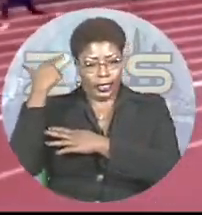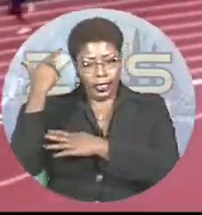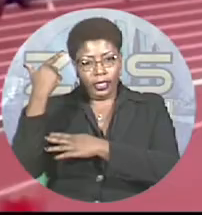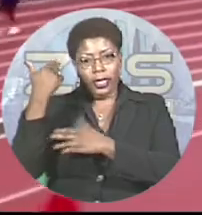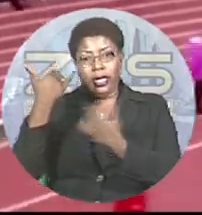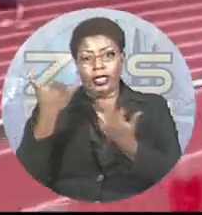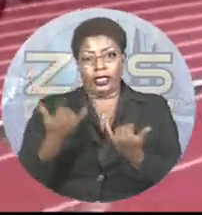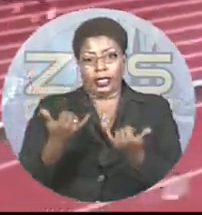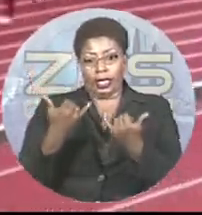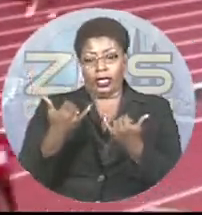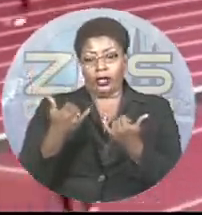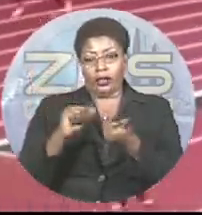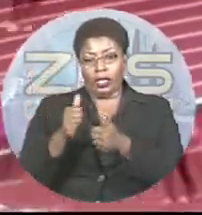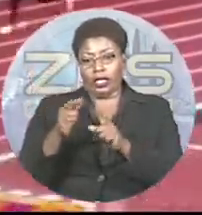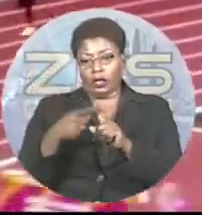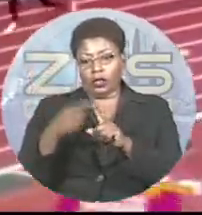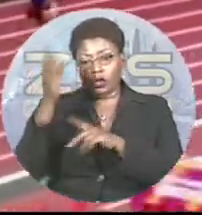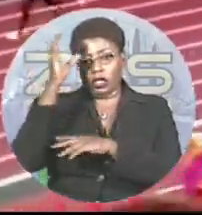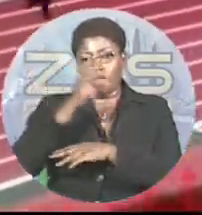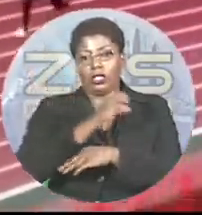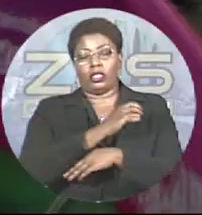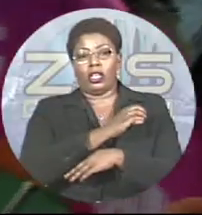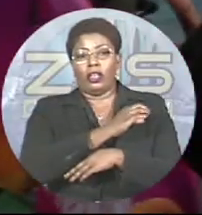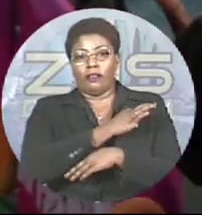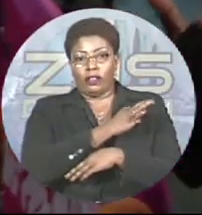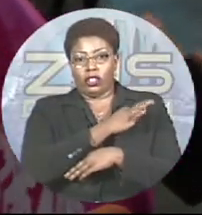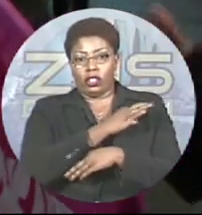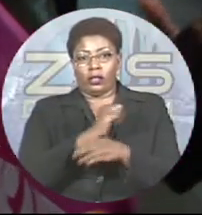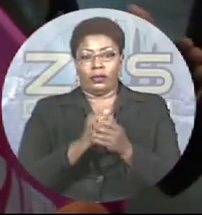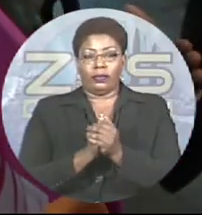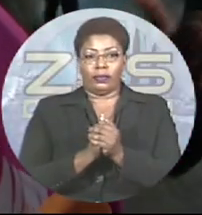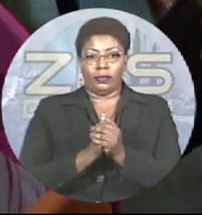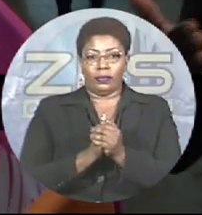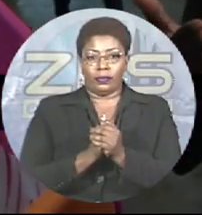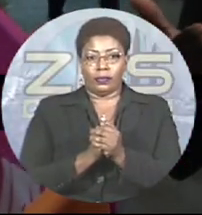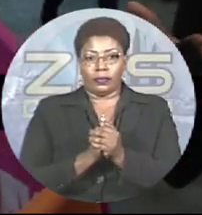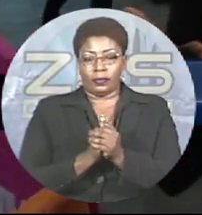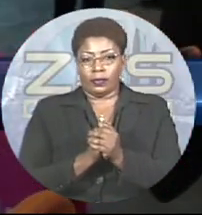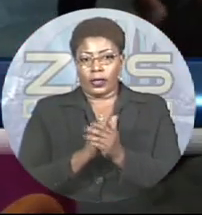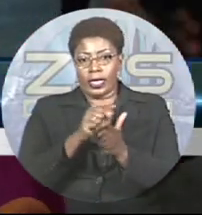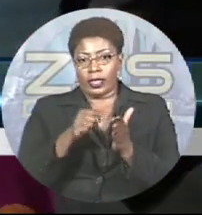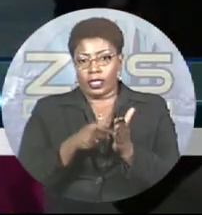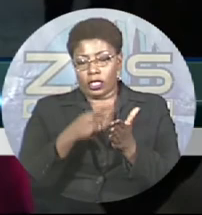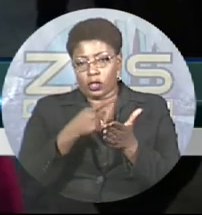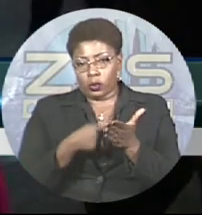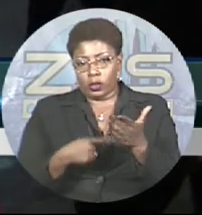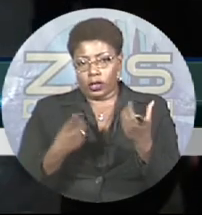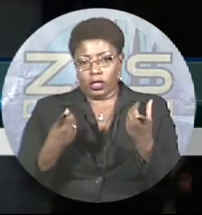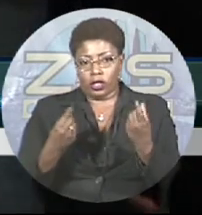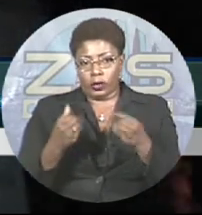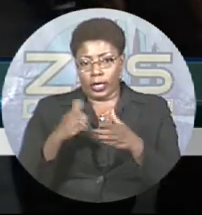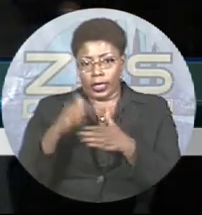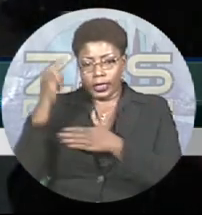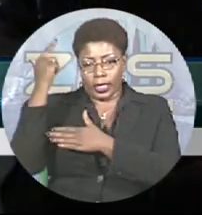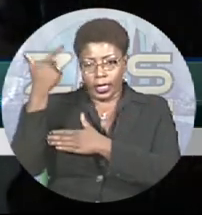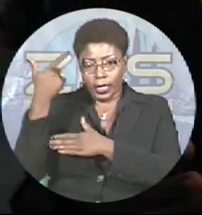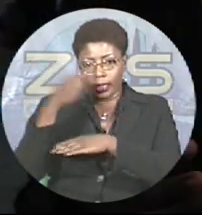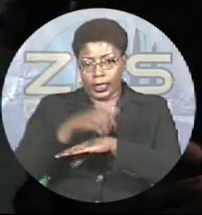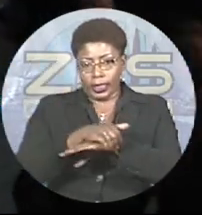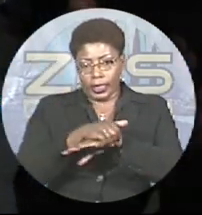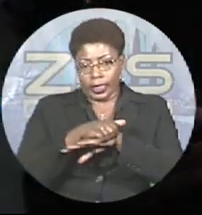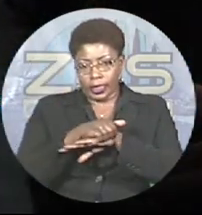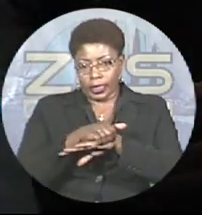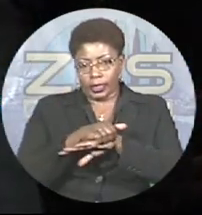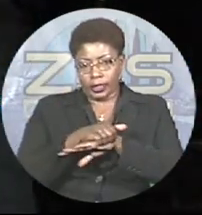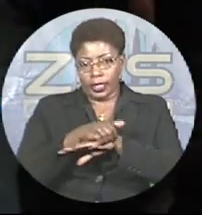across the Atlantic to our Charles Fisher. Stephen Gardner did what he wanted to do when he stepped foot in London, England, and that was to get